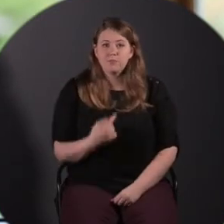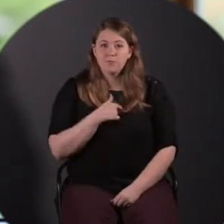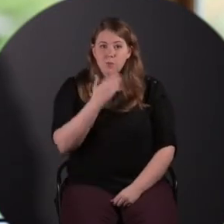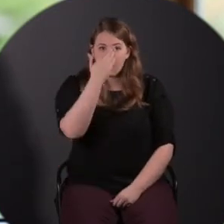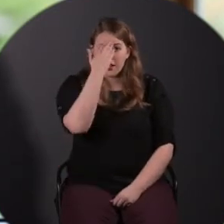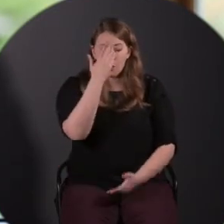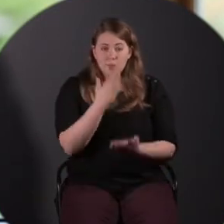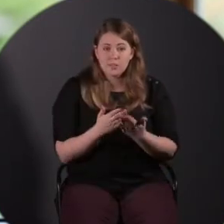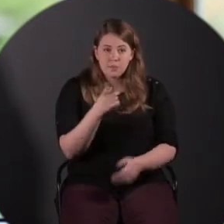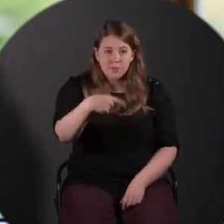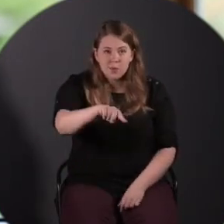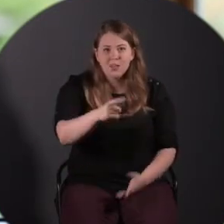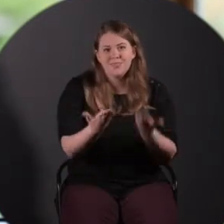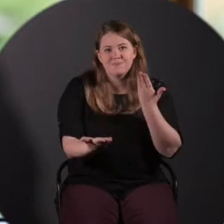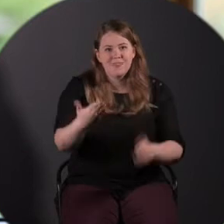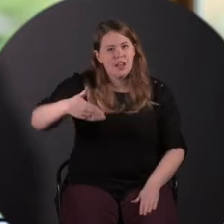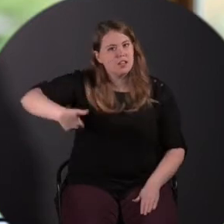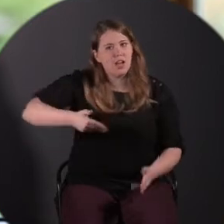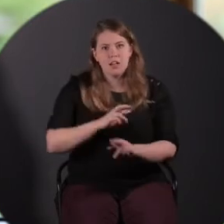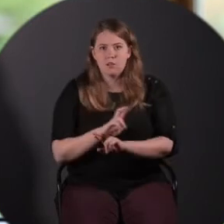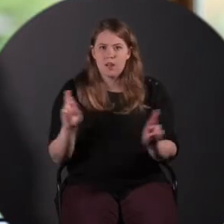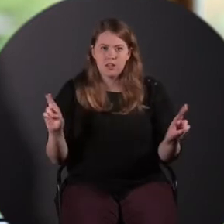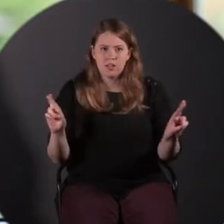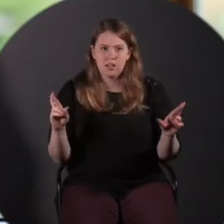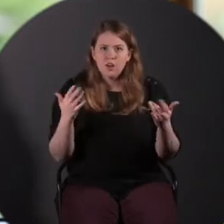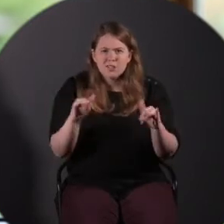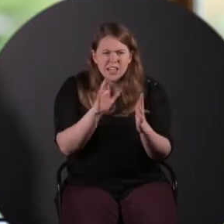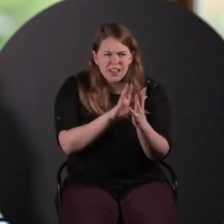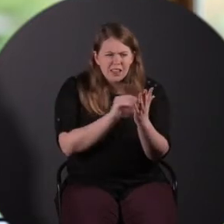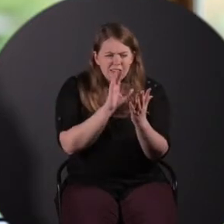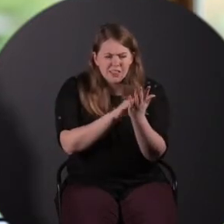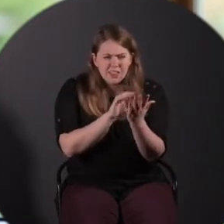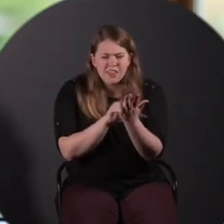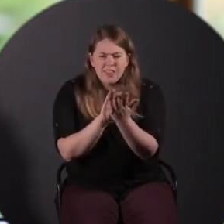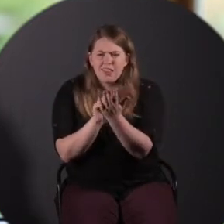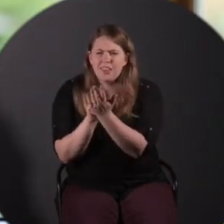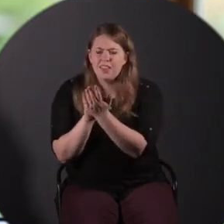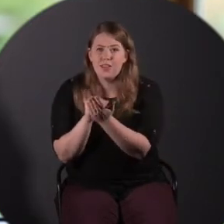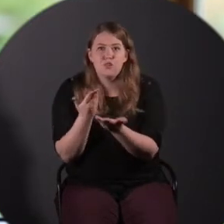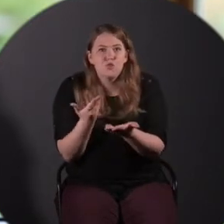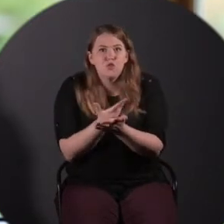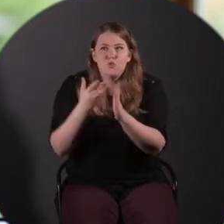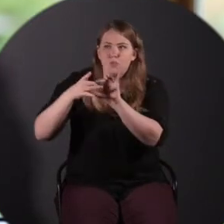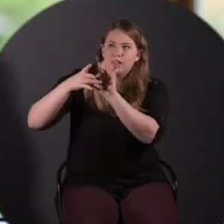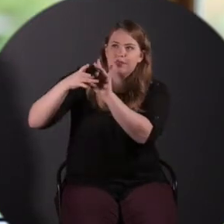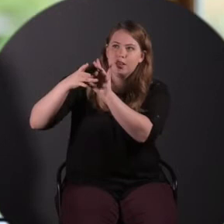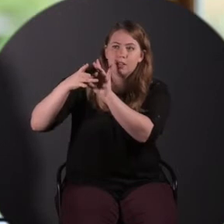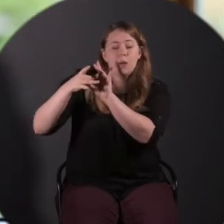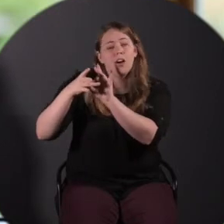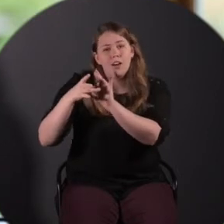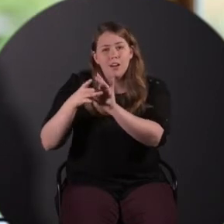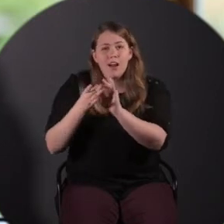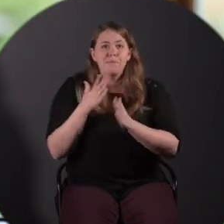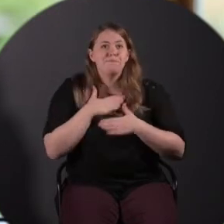watching today probably aren't there yet. Maybe you're still exploring Jesus. Maybe you're new to a relationship with God. And I'm so glad that